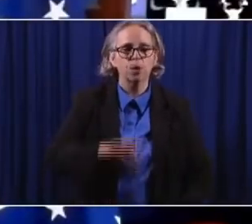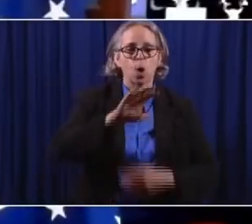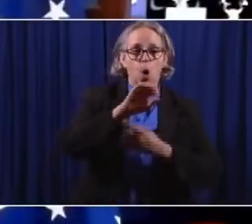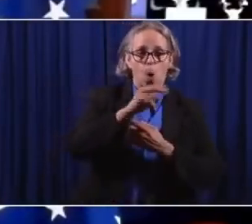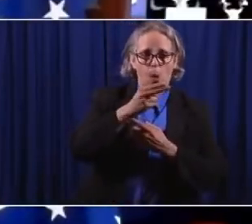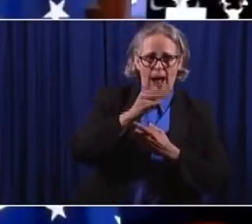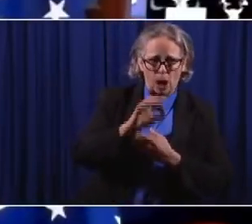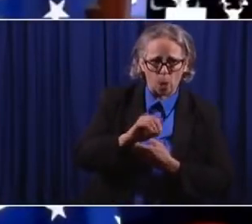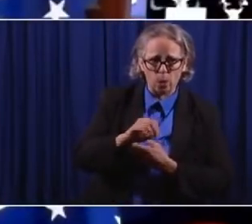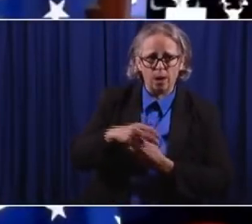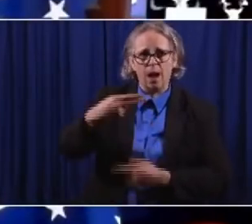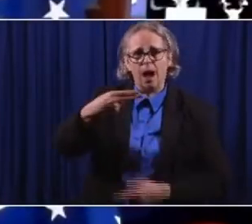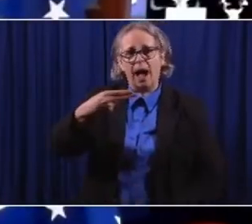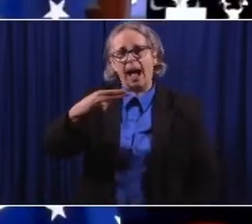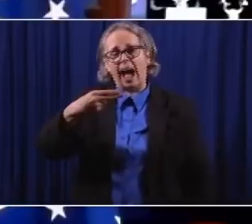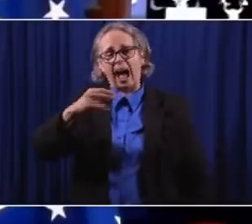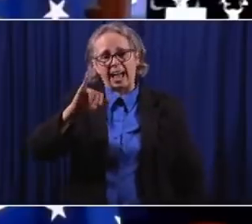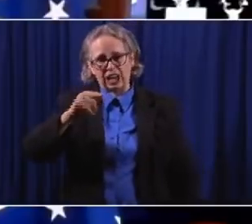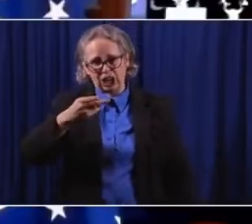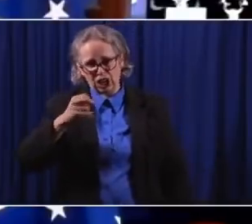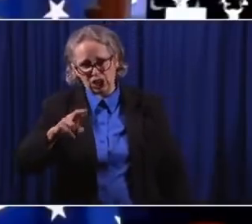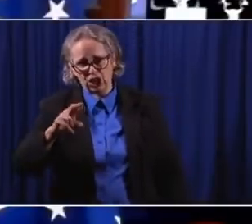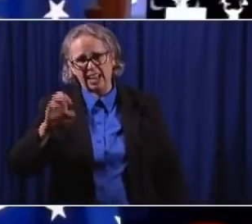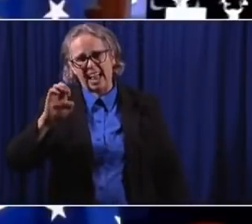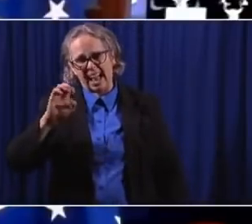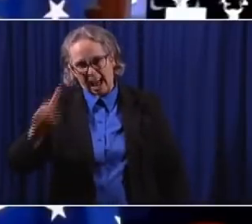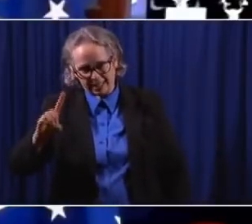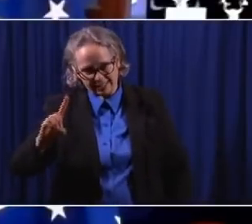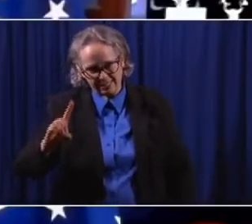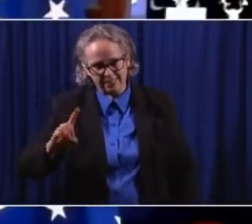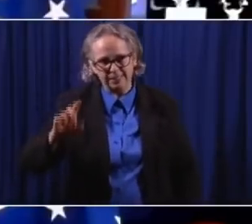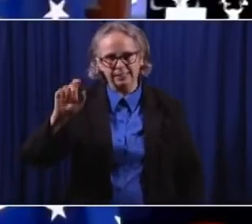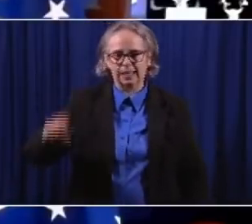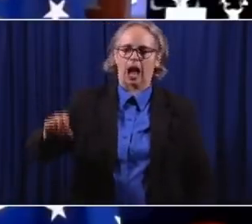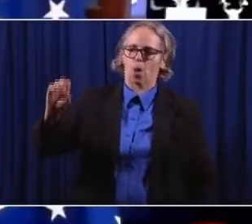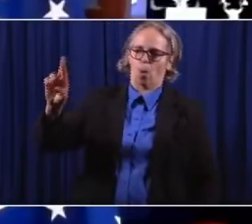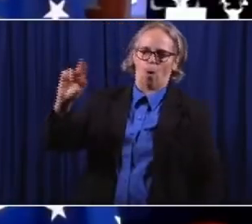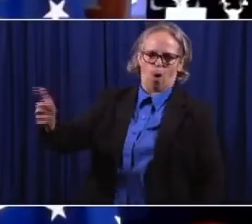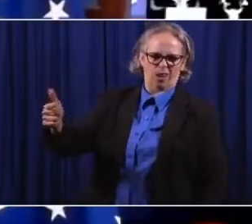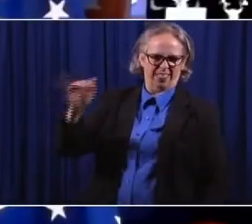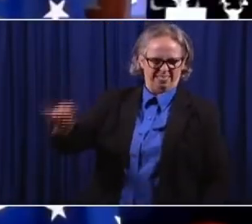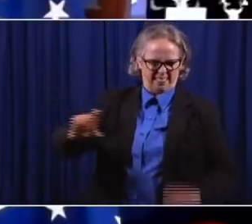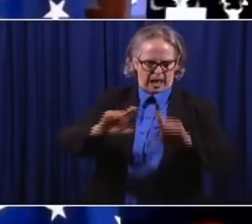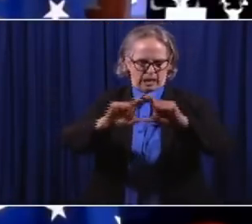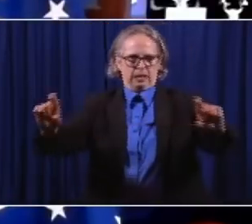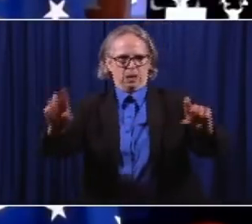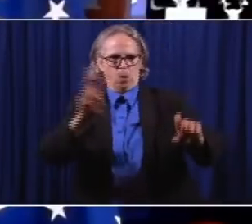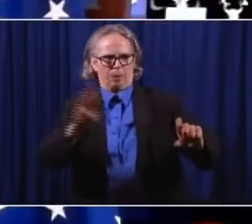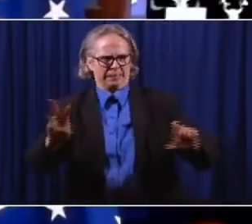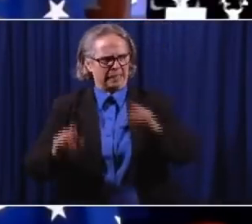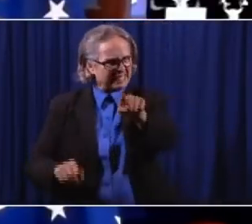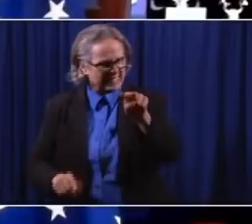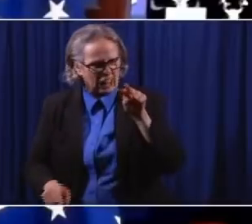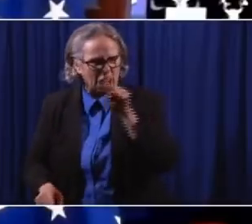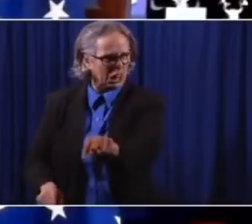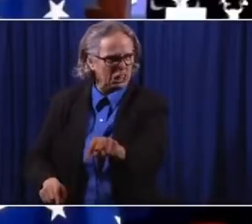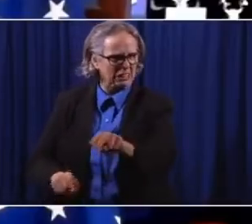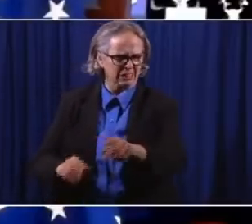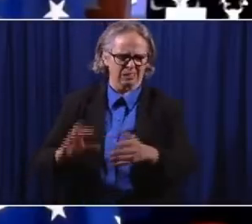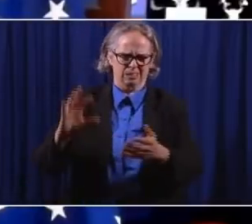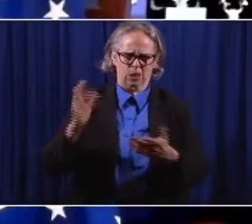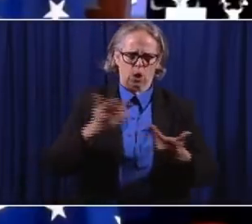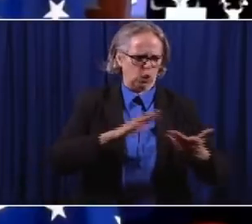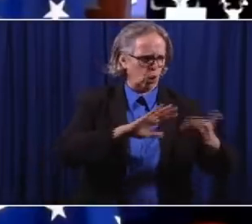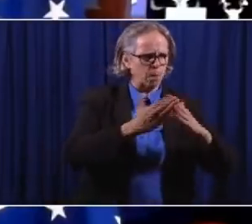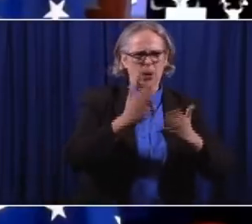ohiohighered.org, ohiohighered.org. We want our community colleges, our independent and four-year colleges and universities